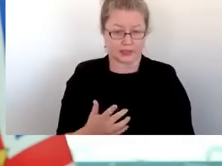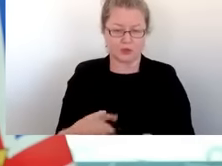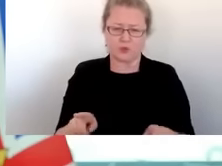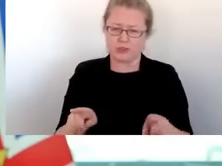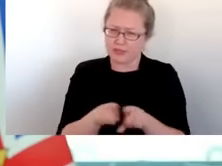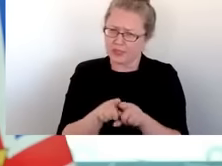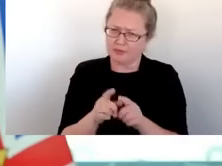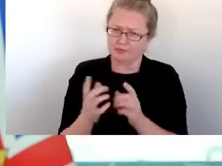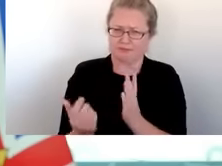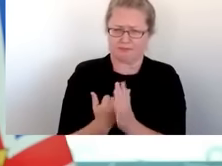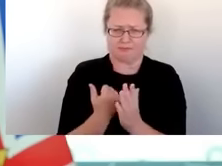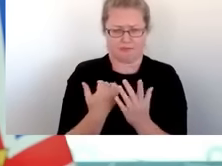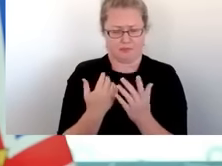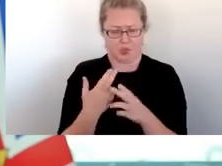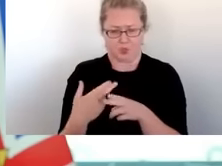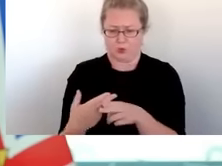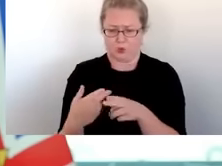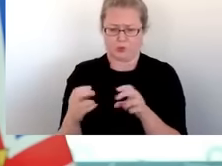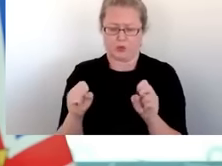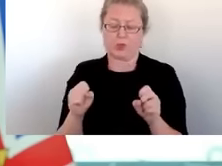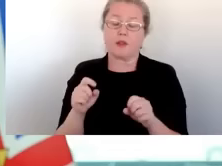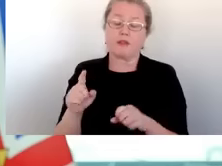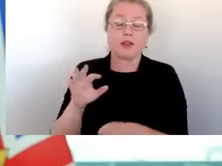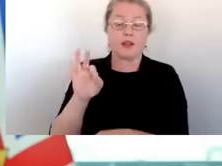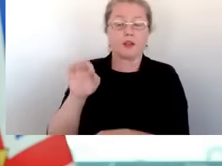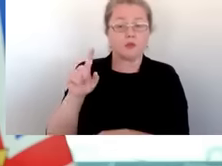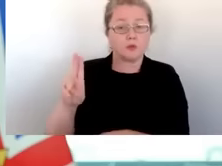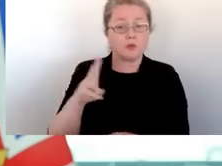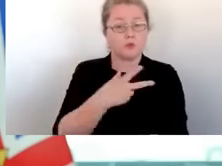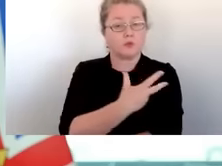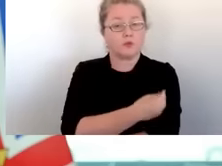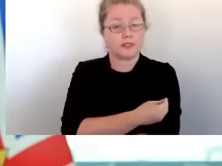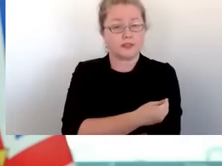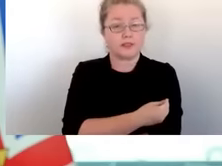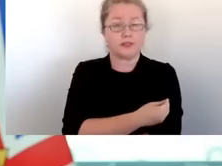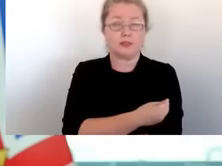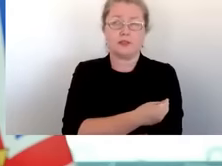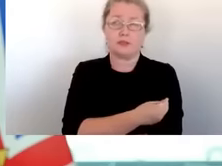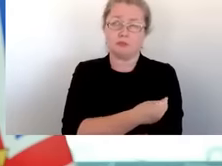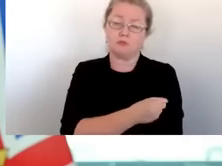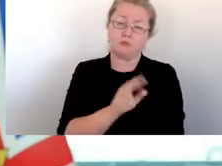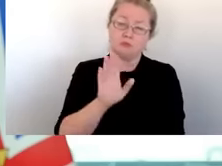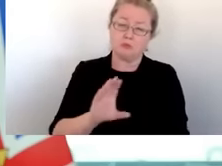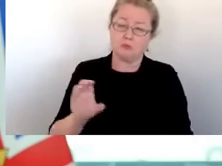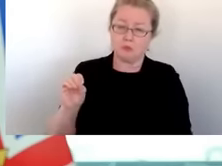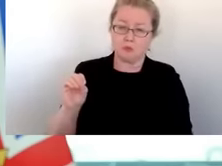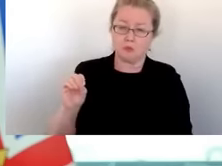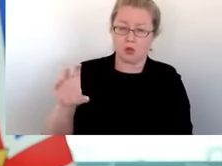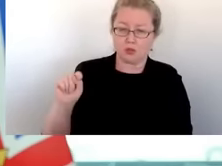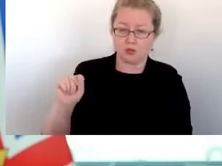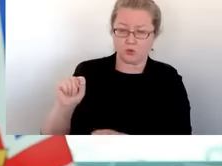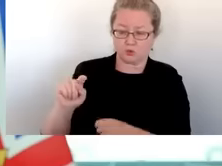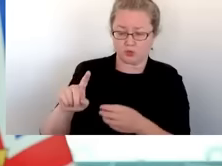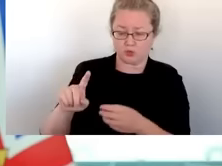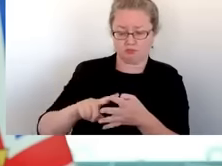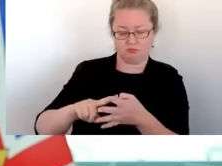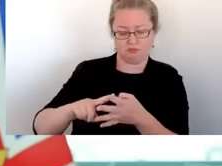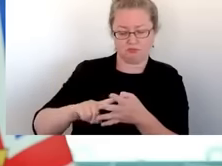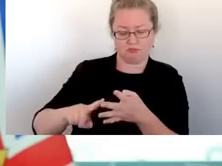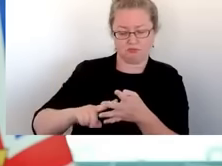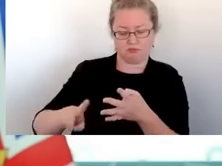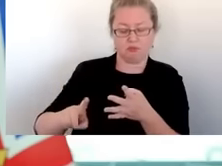soon as it's available. And normally, that vaccine arrives in the beginning of October. So we